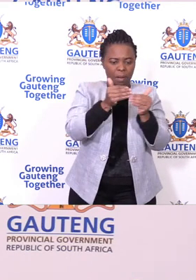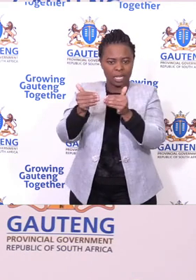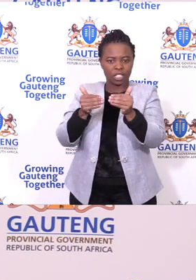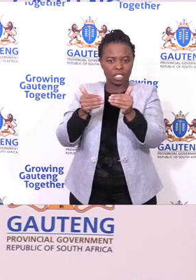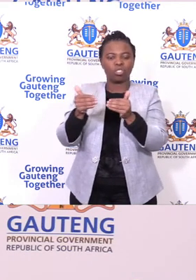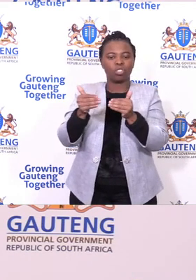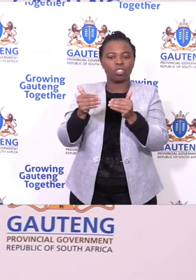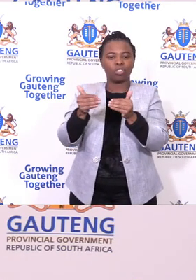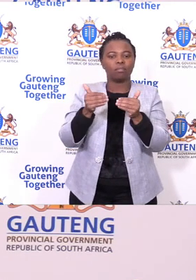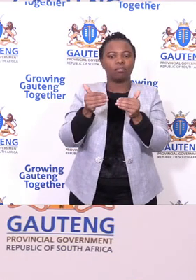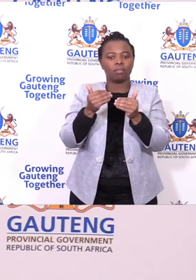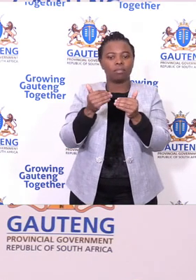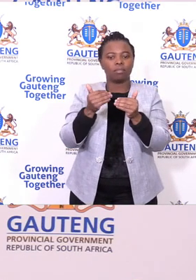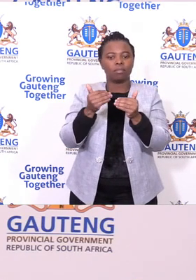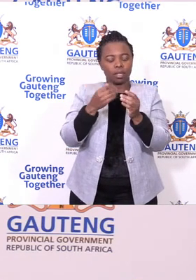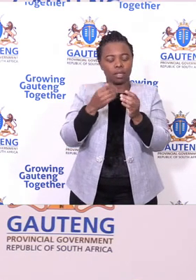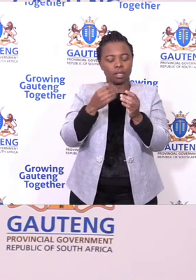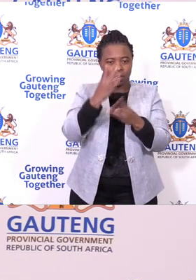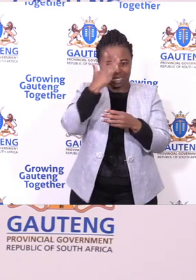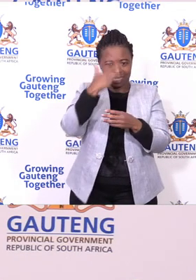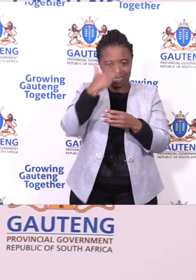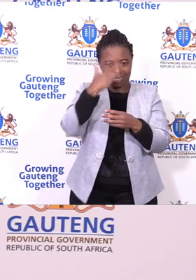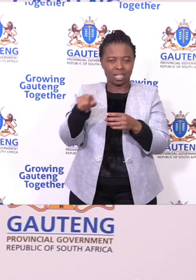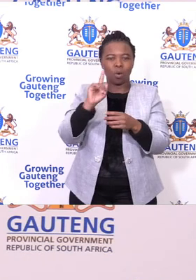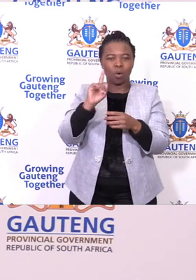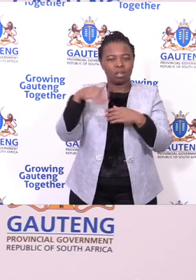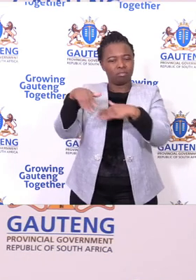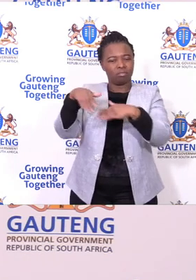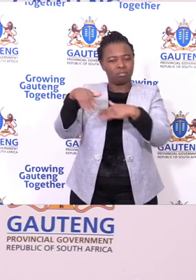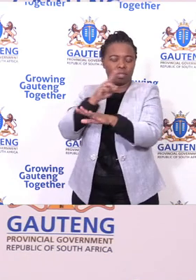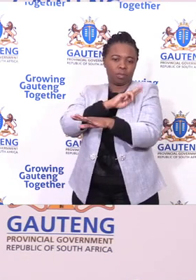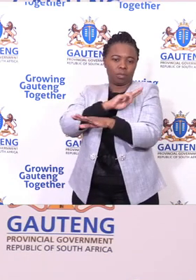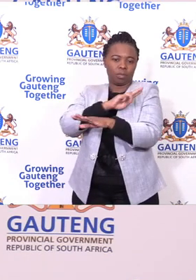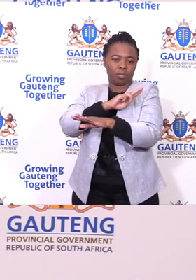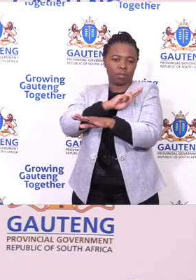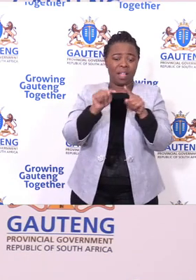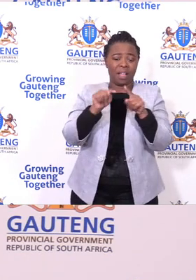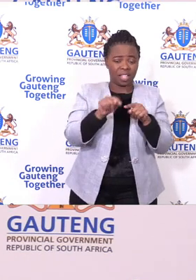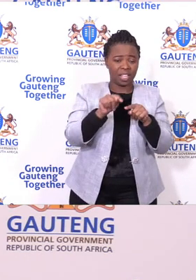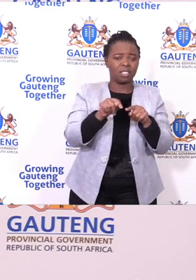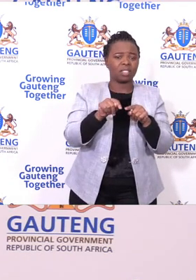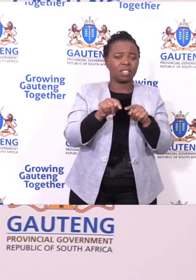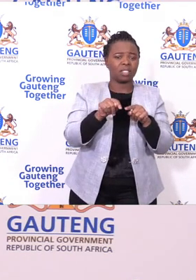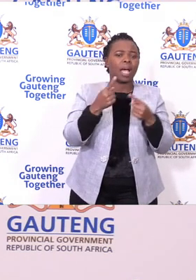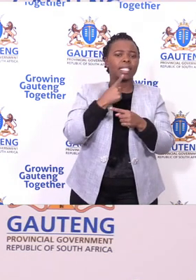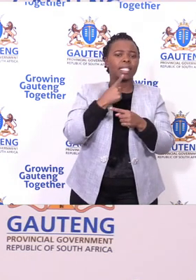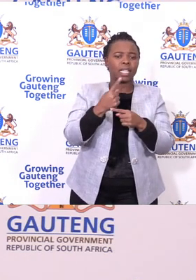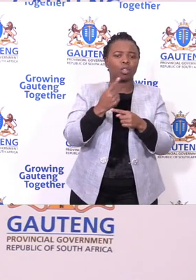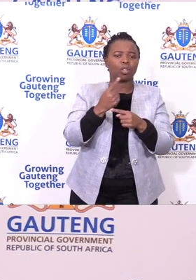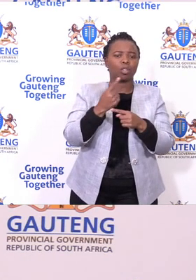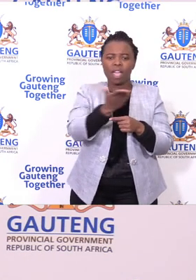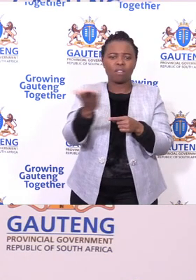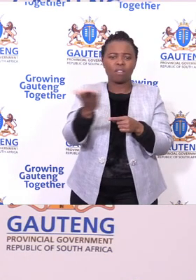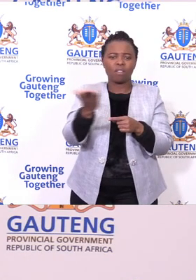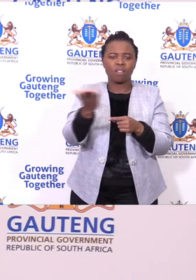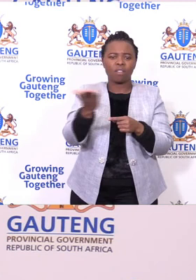patients who will be turned away from our hospitals. But this, we shouldn't say to everyone that we are not